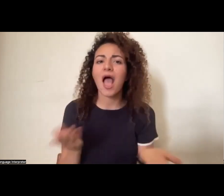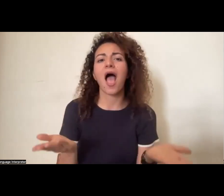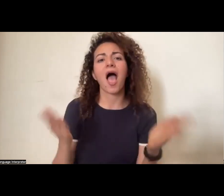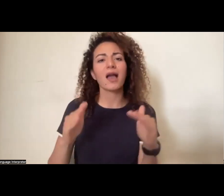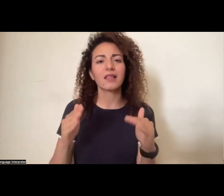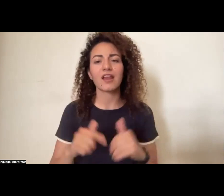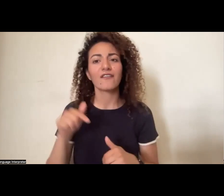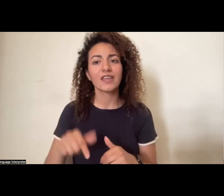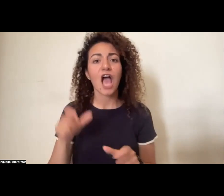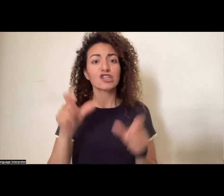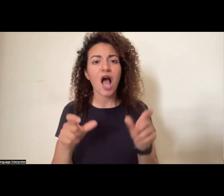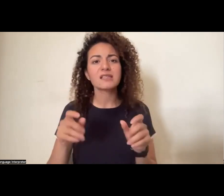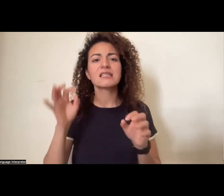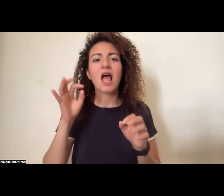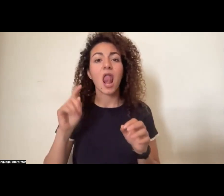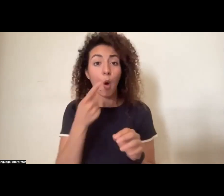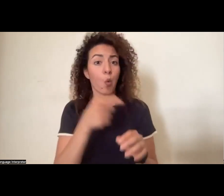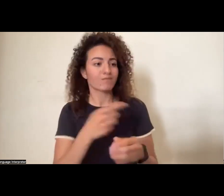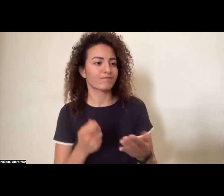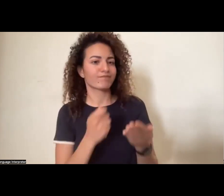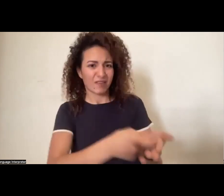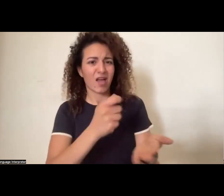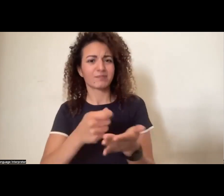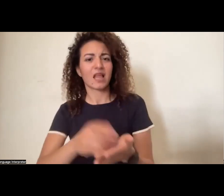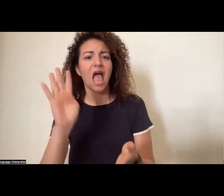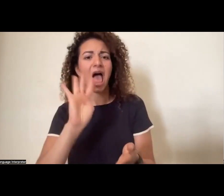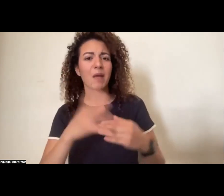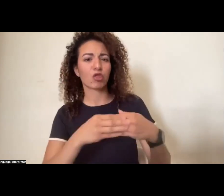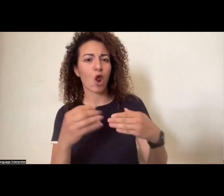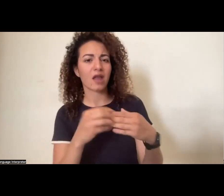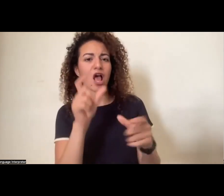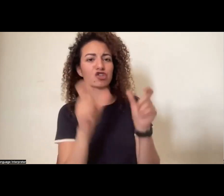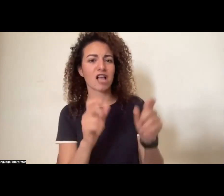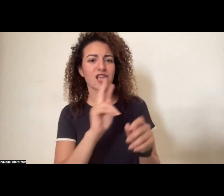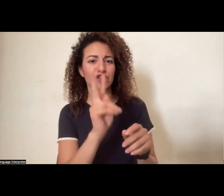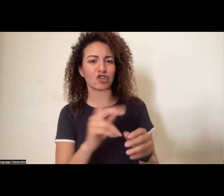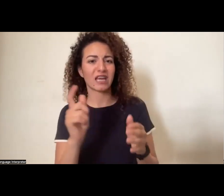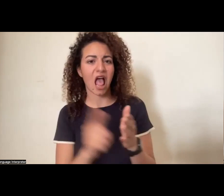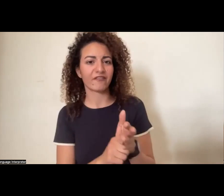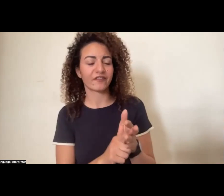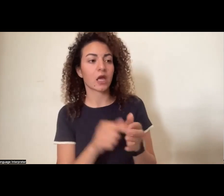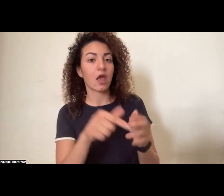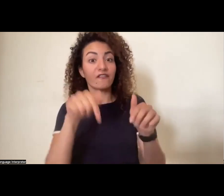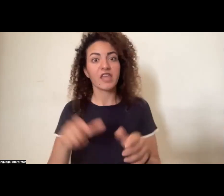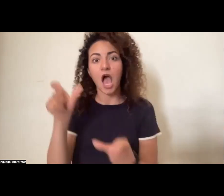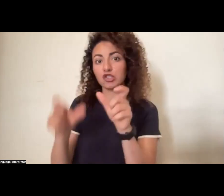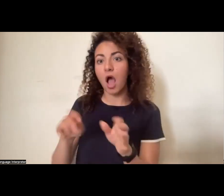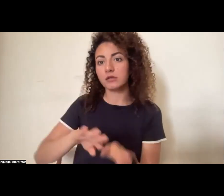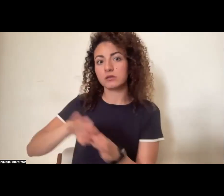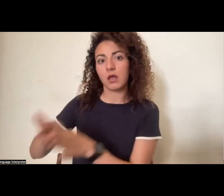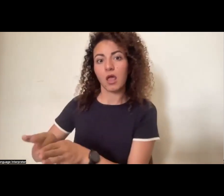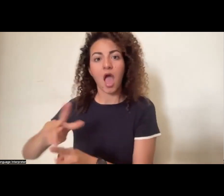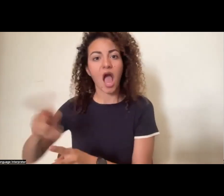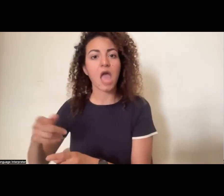so many people will be left behind, because the targeting method is proxy means testing, which excludes people by